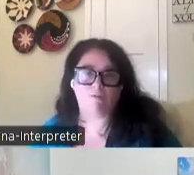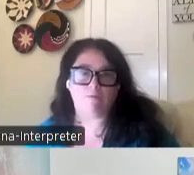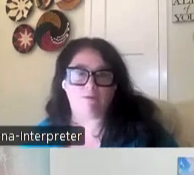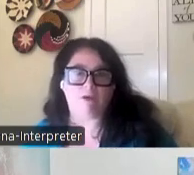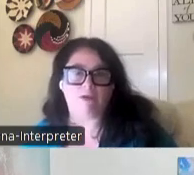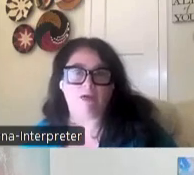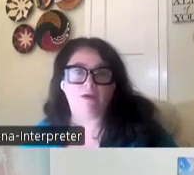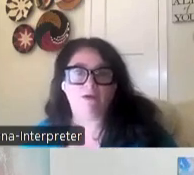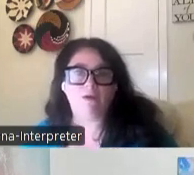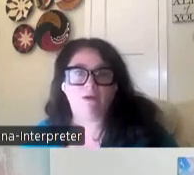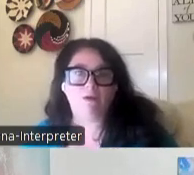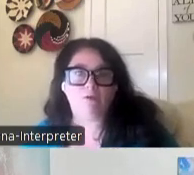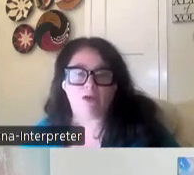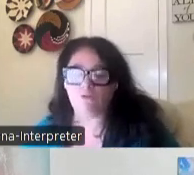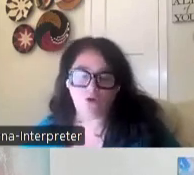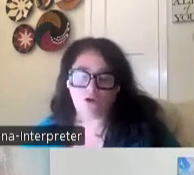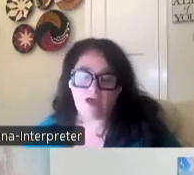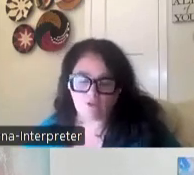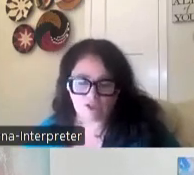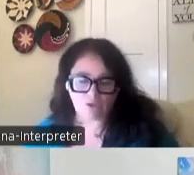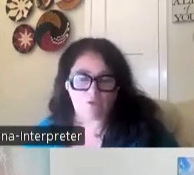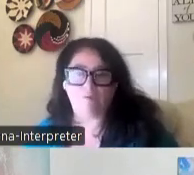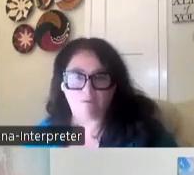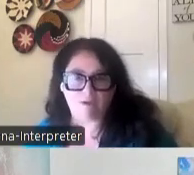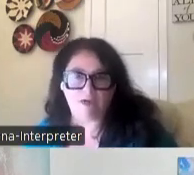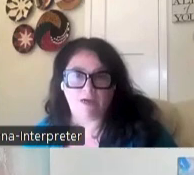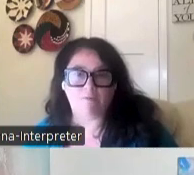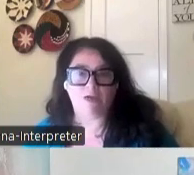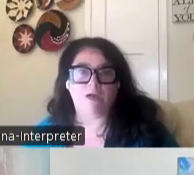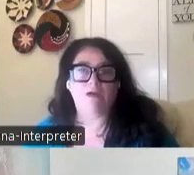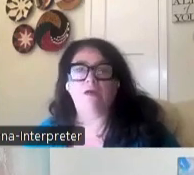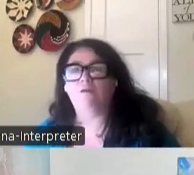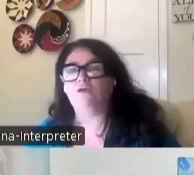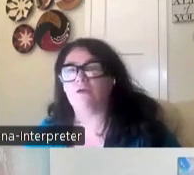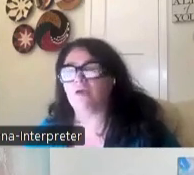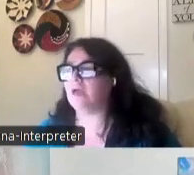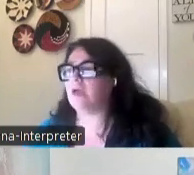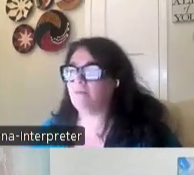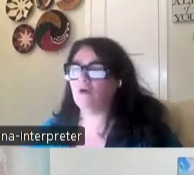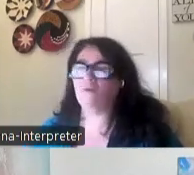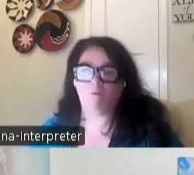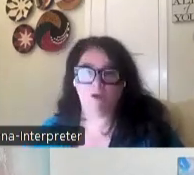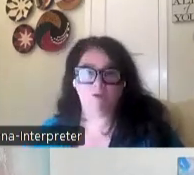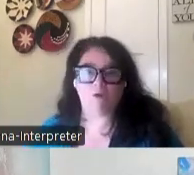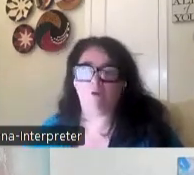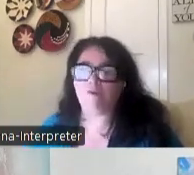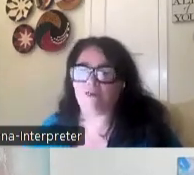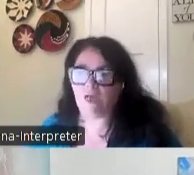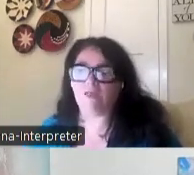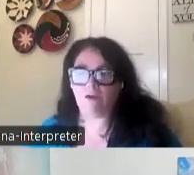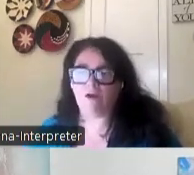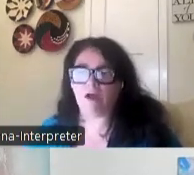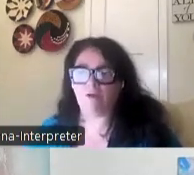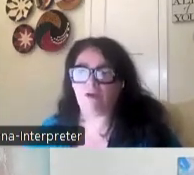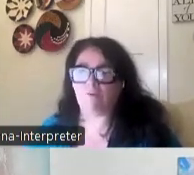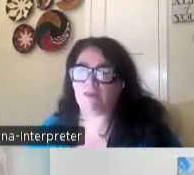Okay, so what's going on in California? What changes have we seen so far beyond the temperature changes that I already mentioned?